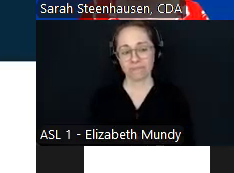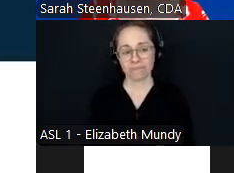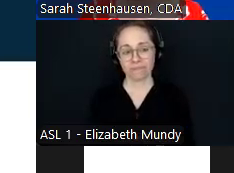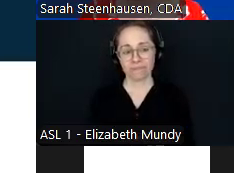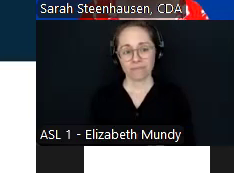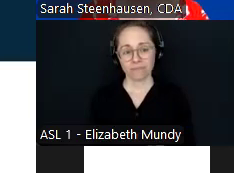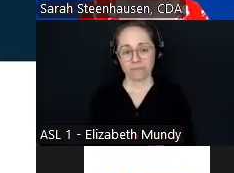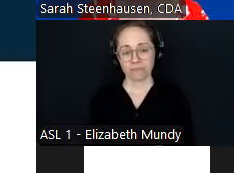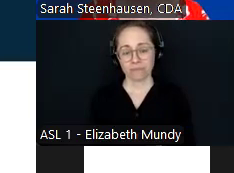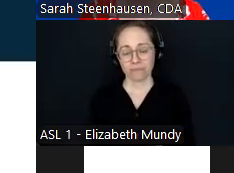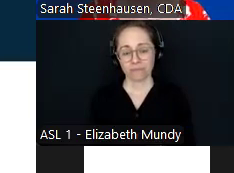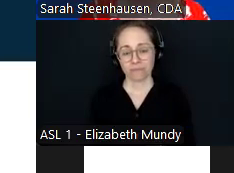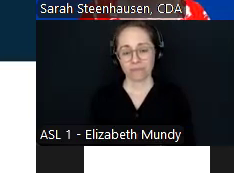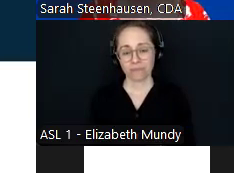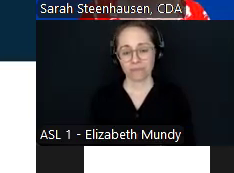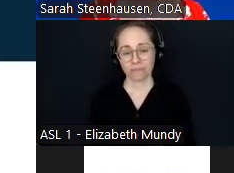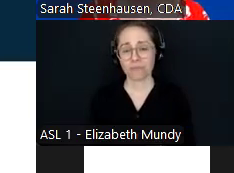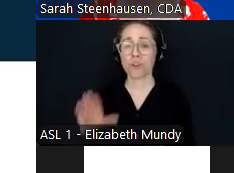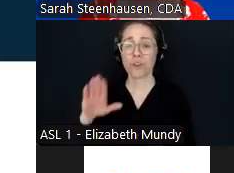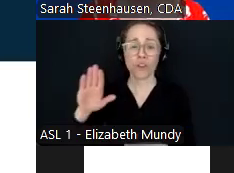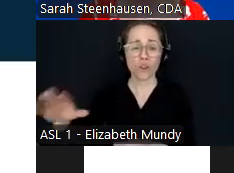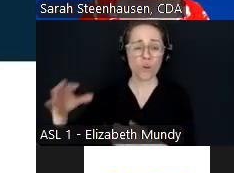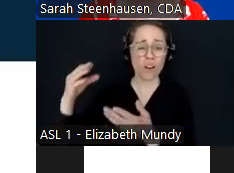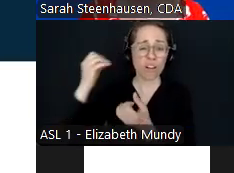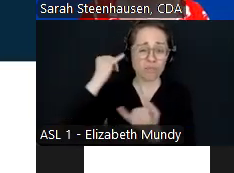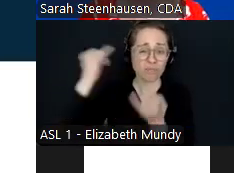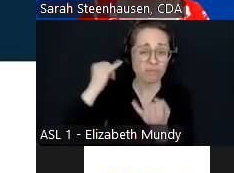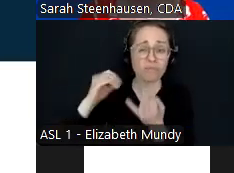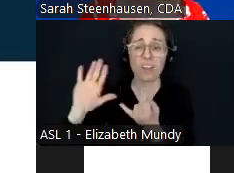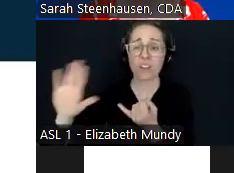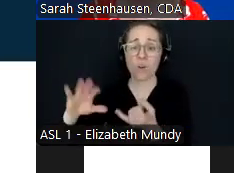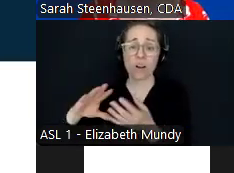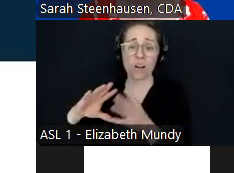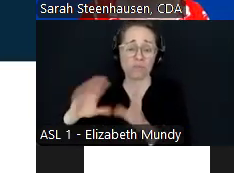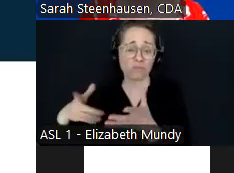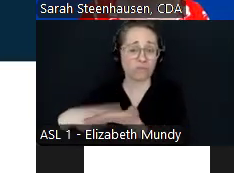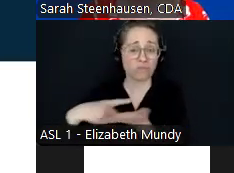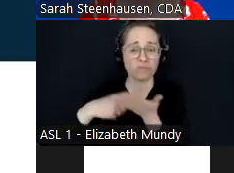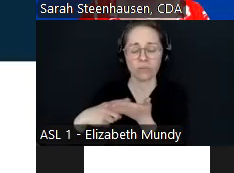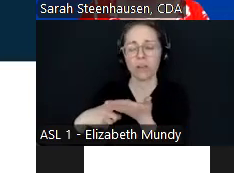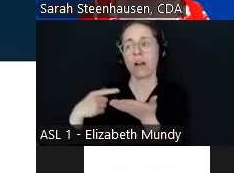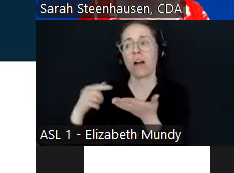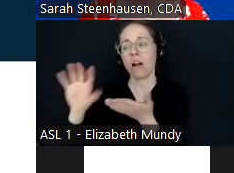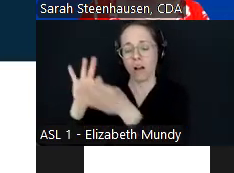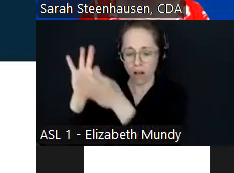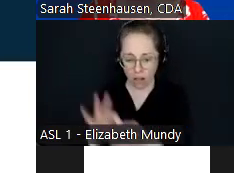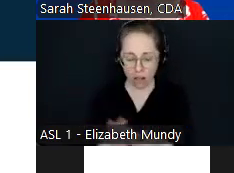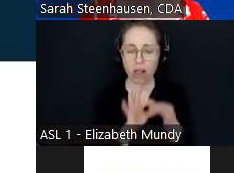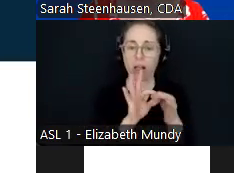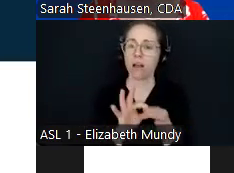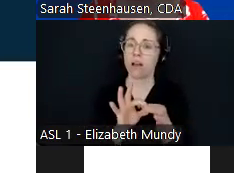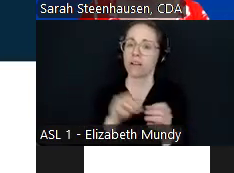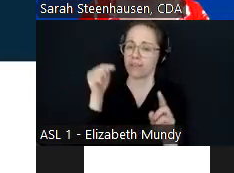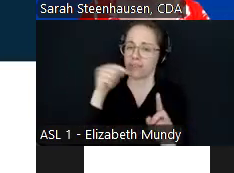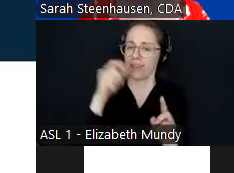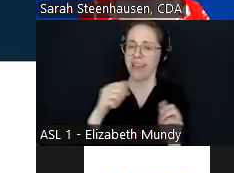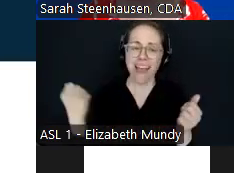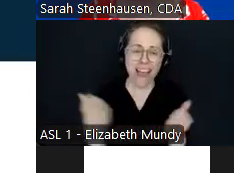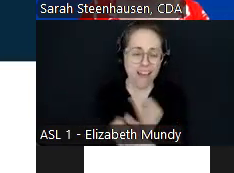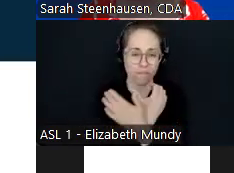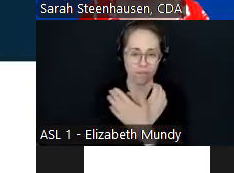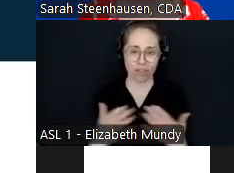of your really valuable input on the importance of elevating equity in everything we do in the MPA.